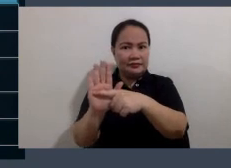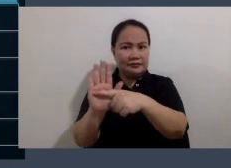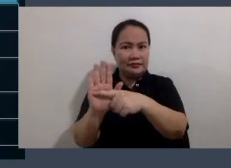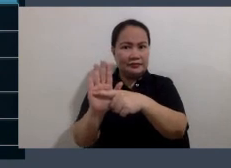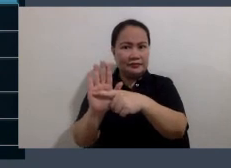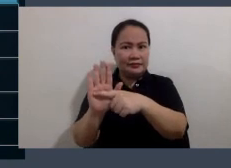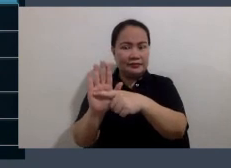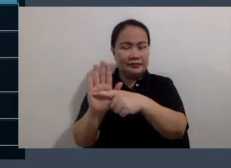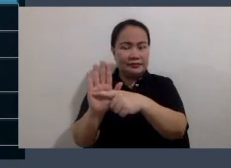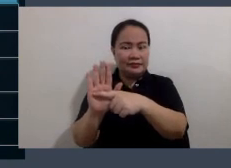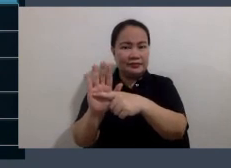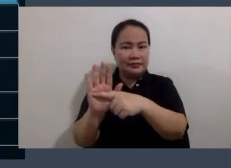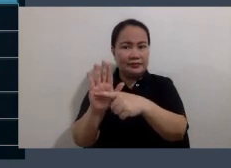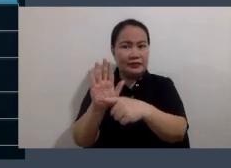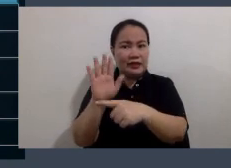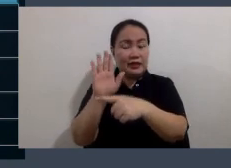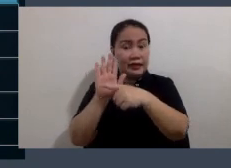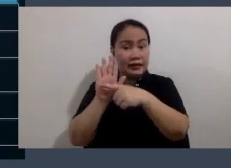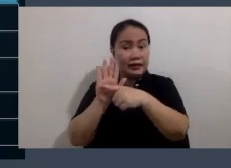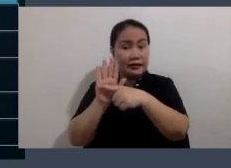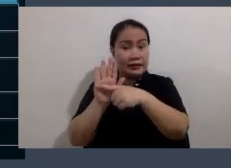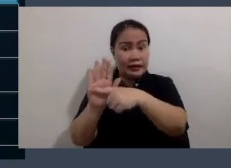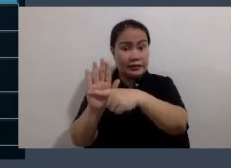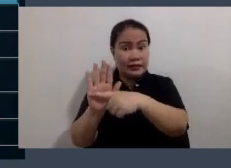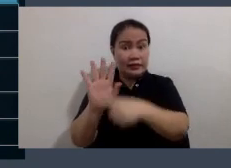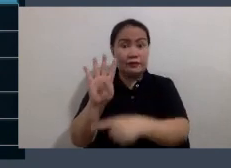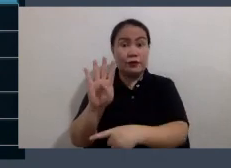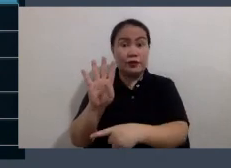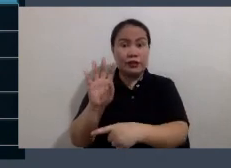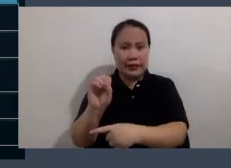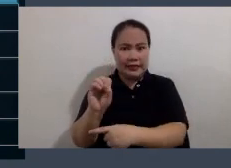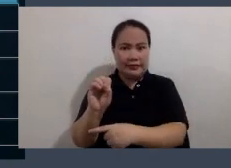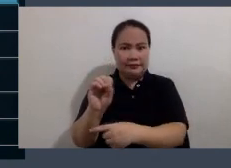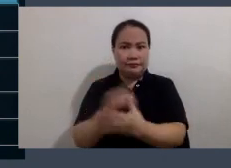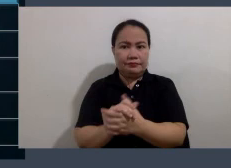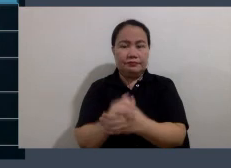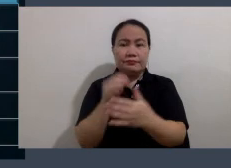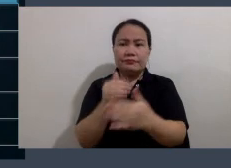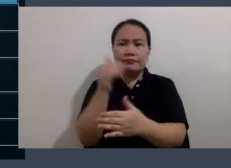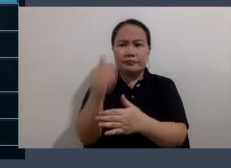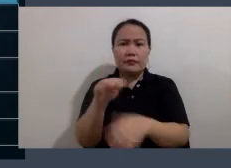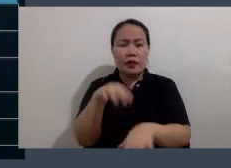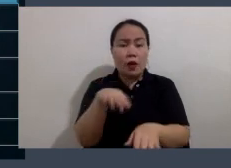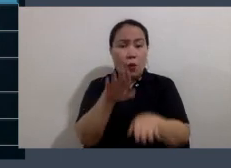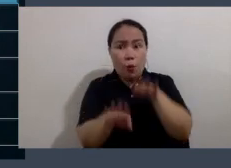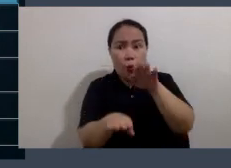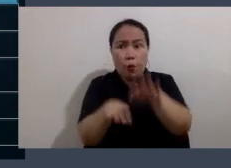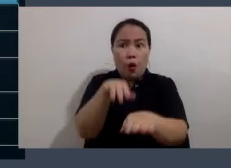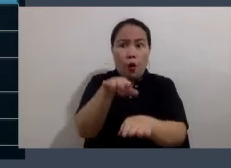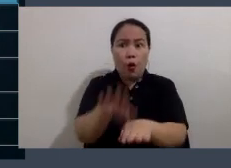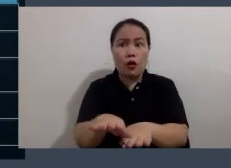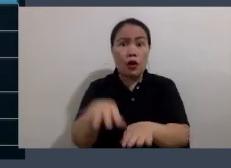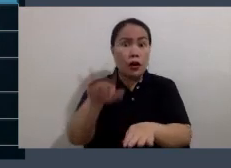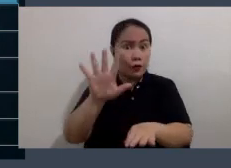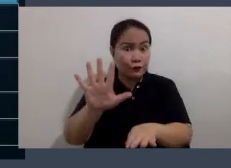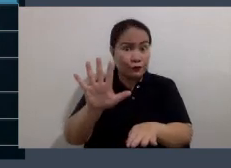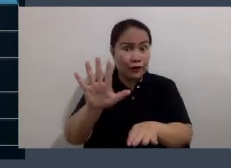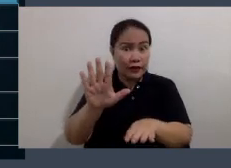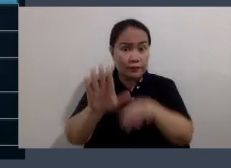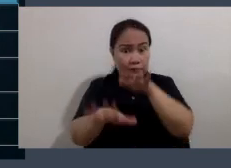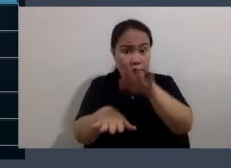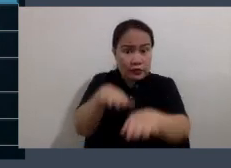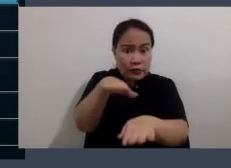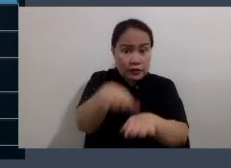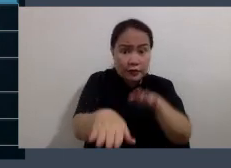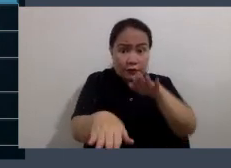the representation is negative 40. Next, walk 5 steps forward. So, the